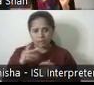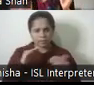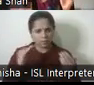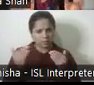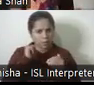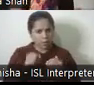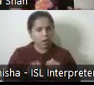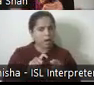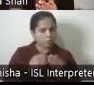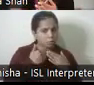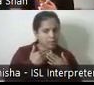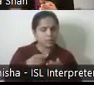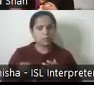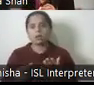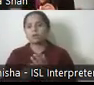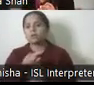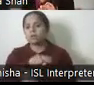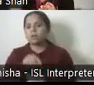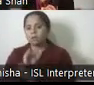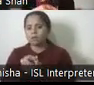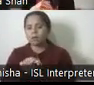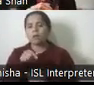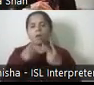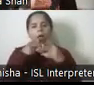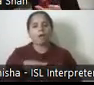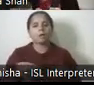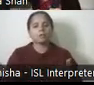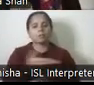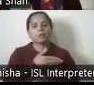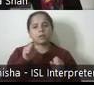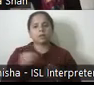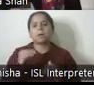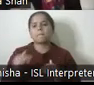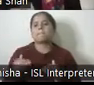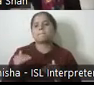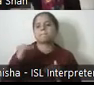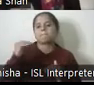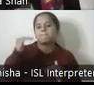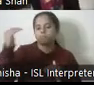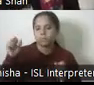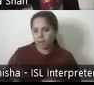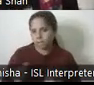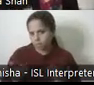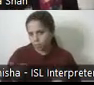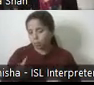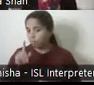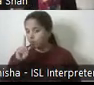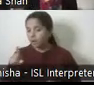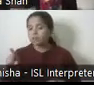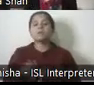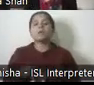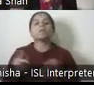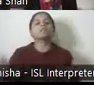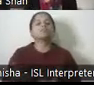processes of education and reservations have enabled Adivasis to have some upward mobility, but they've also